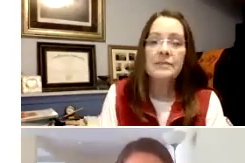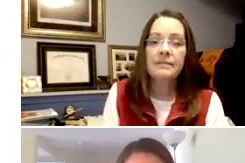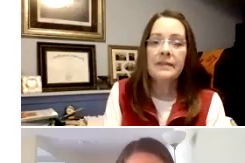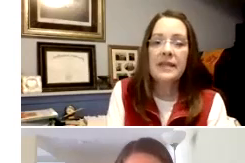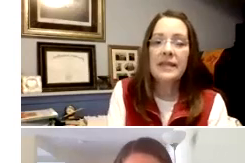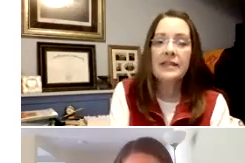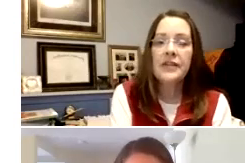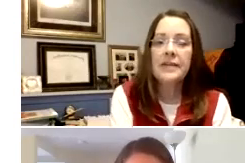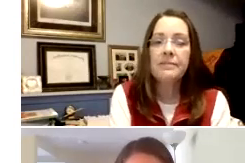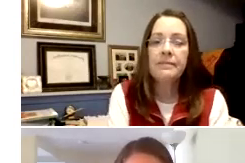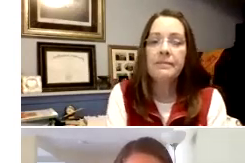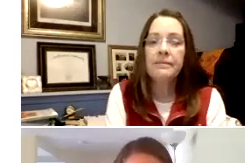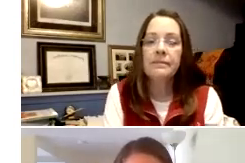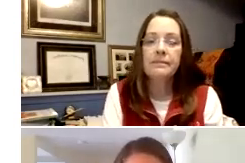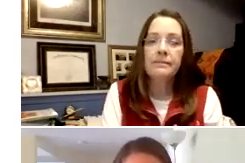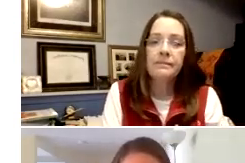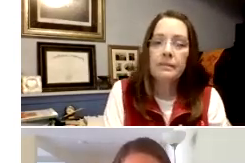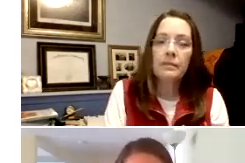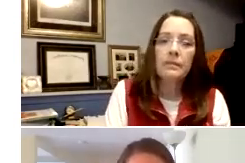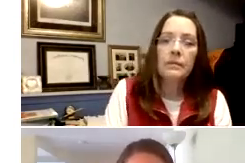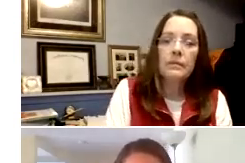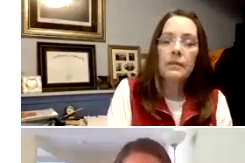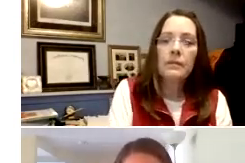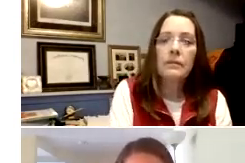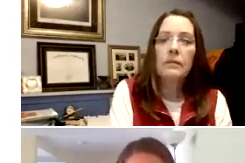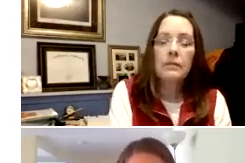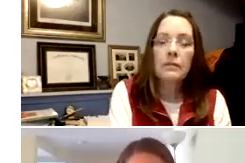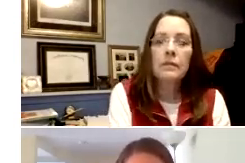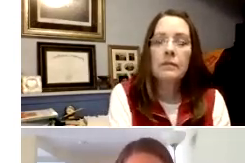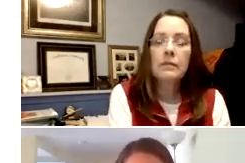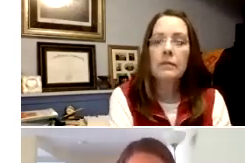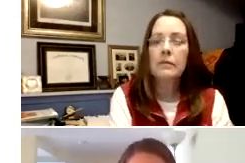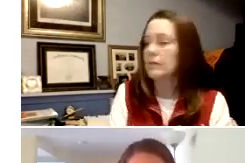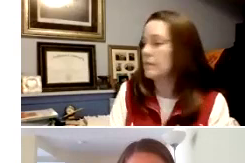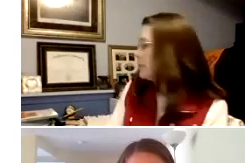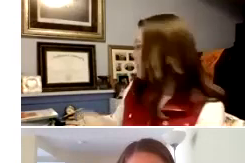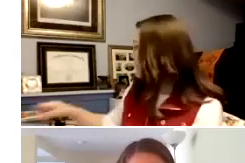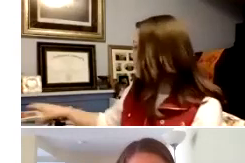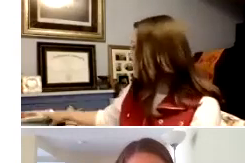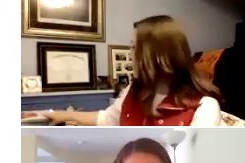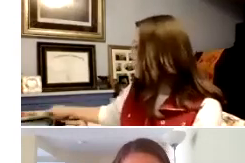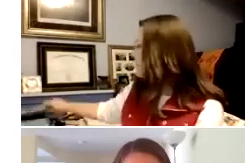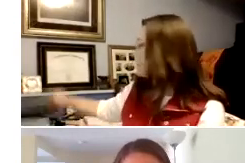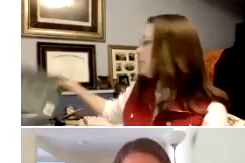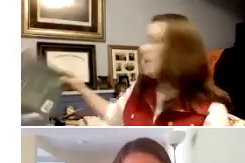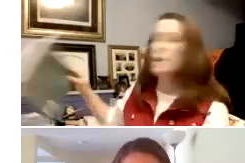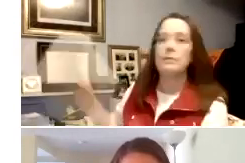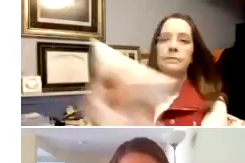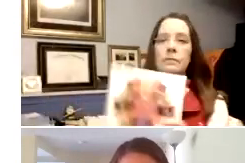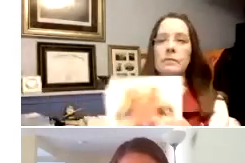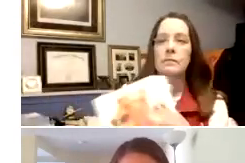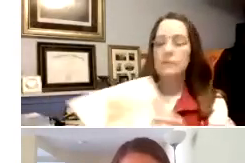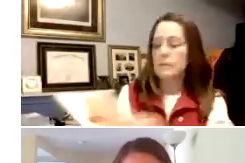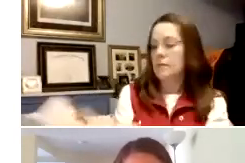Questions that we didn't answer yet? What's the book name of the book again? Can you go back? Yeah.